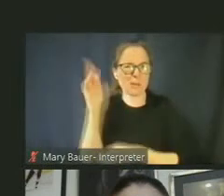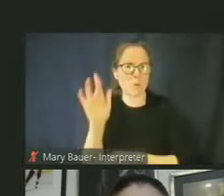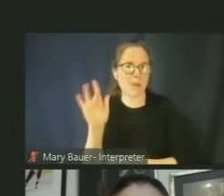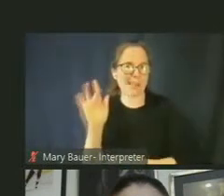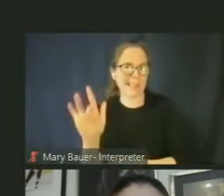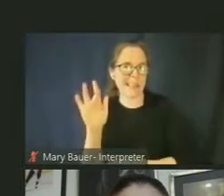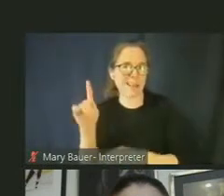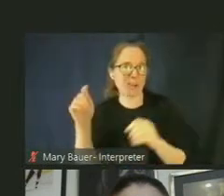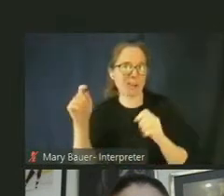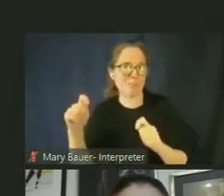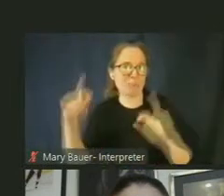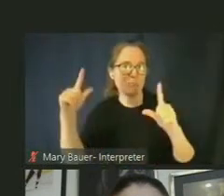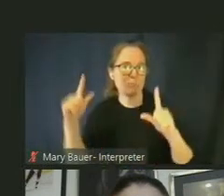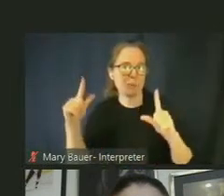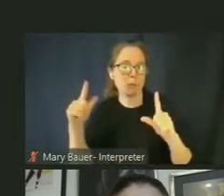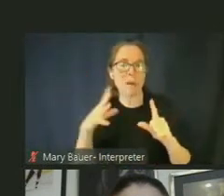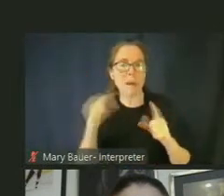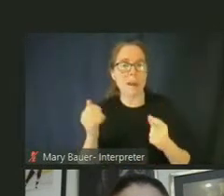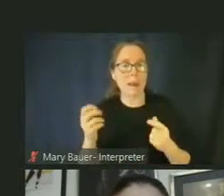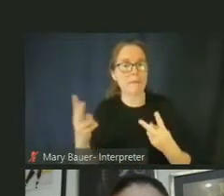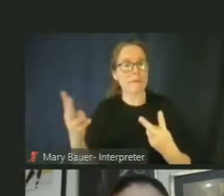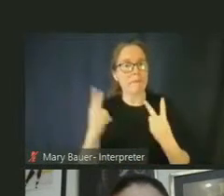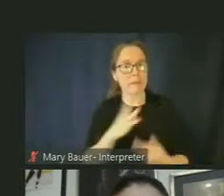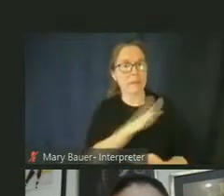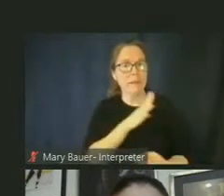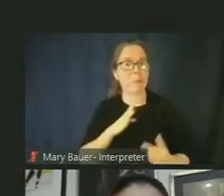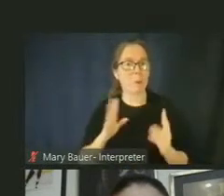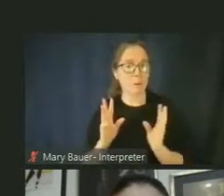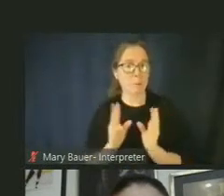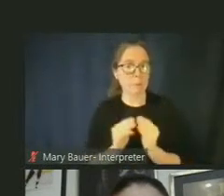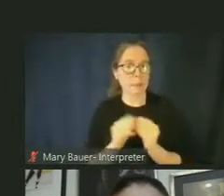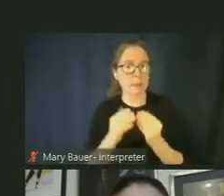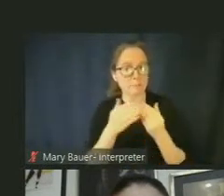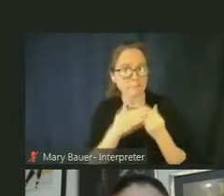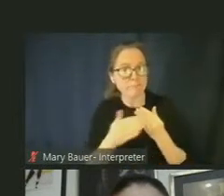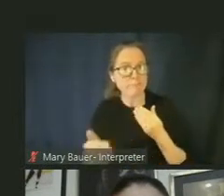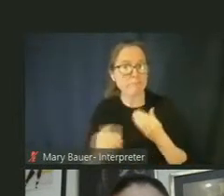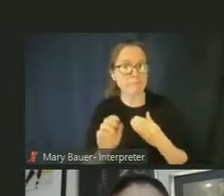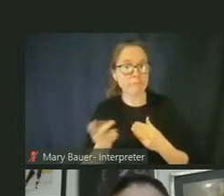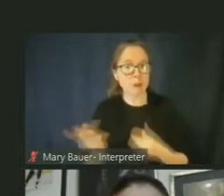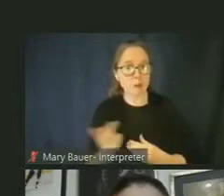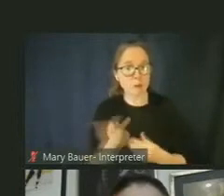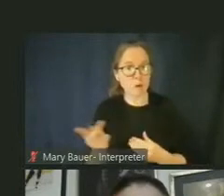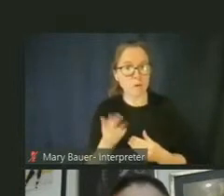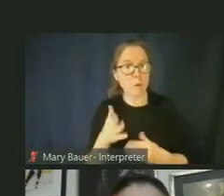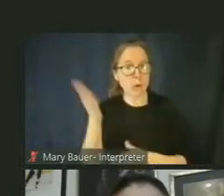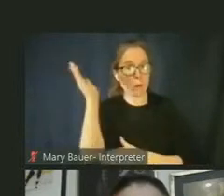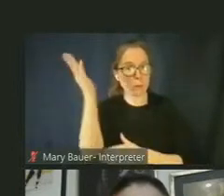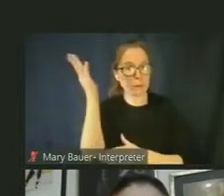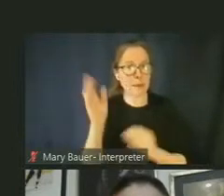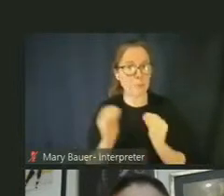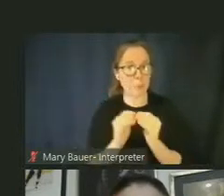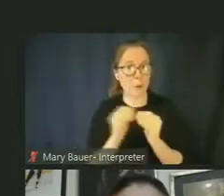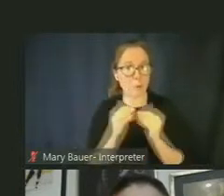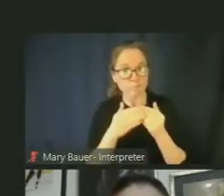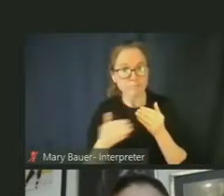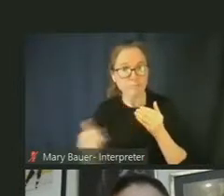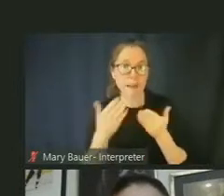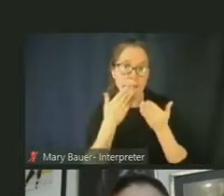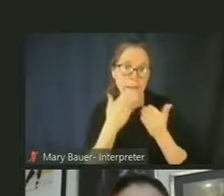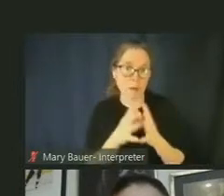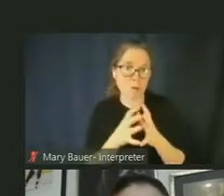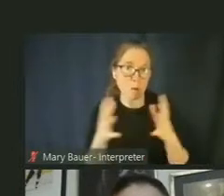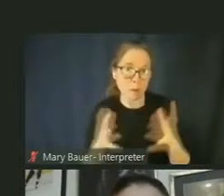folks to visit some of our board meetings when we've had their expertise and presentations. Thank you very much.